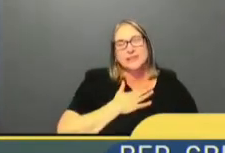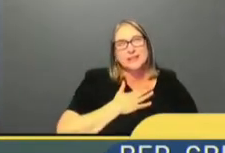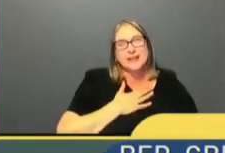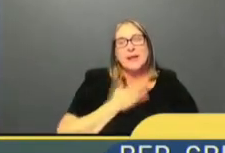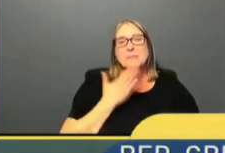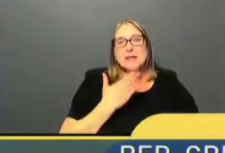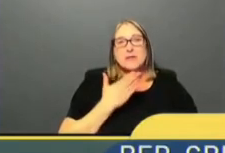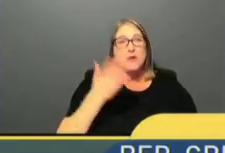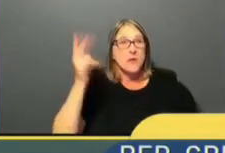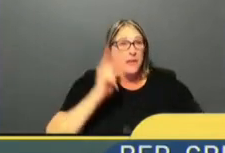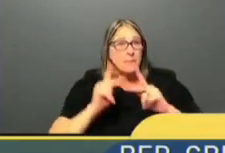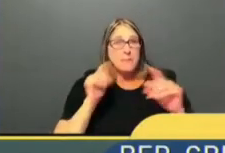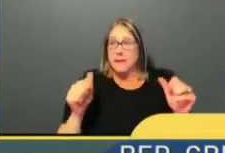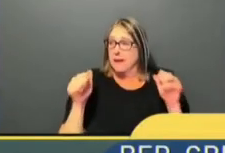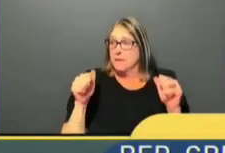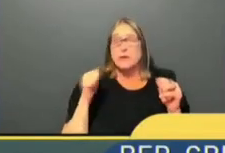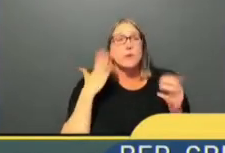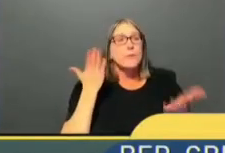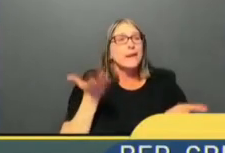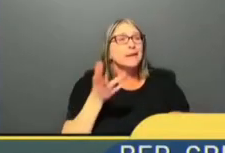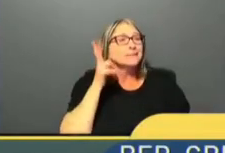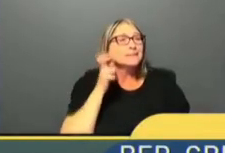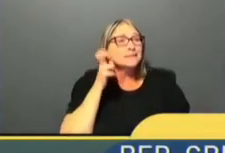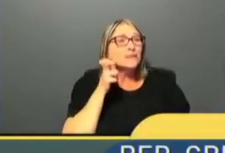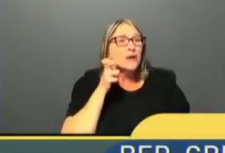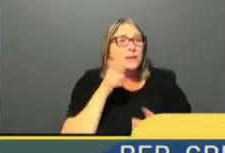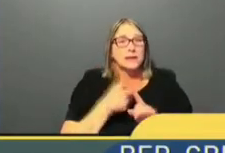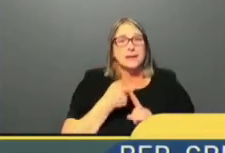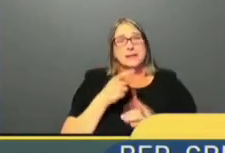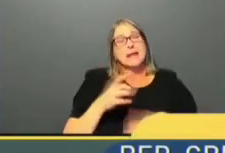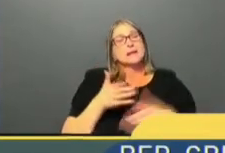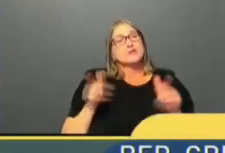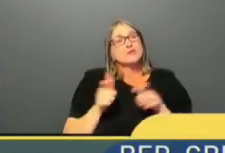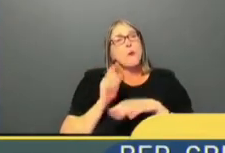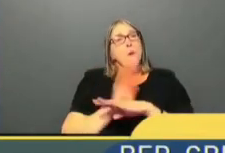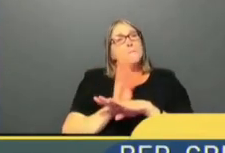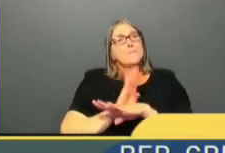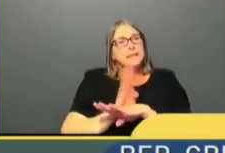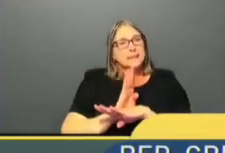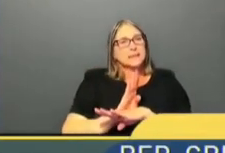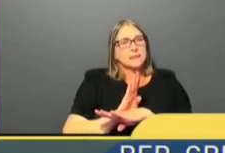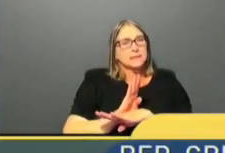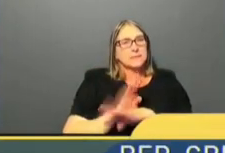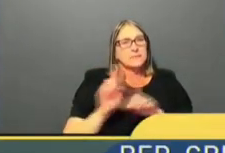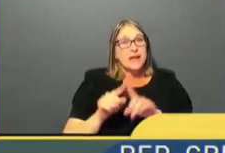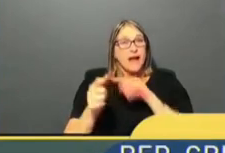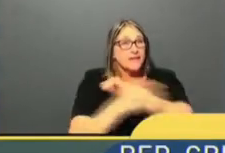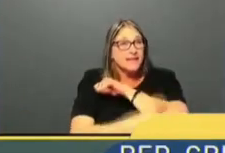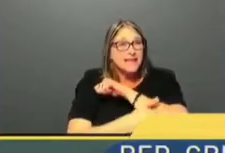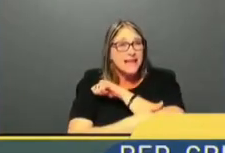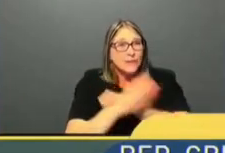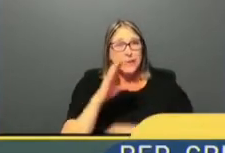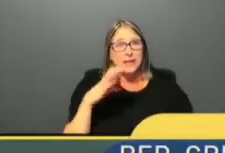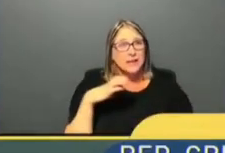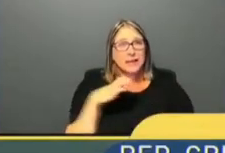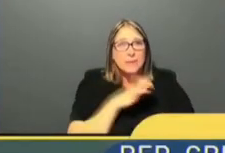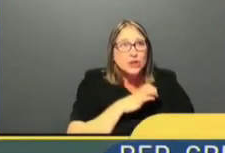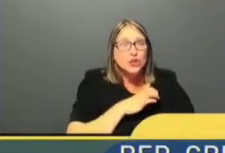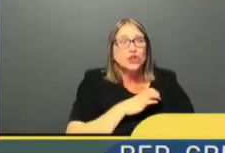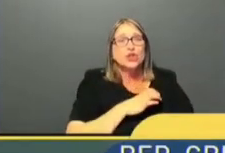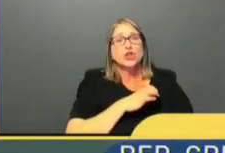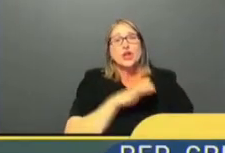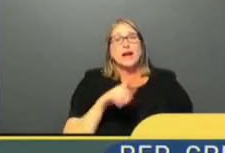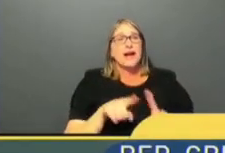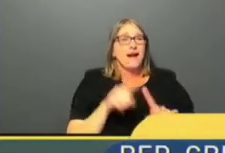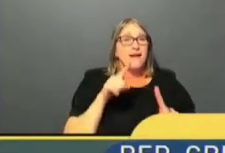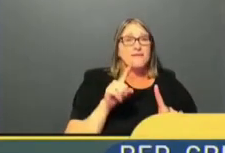behind me, many of which we'll hear from, that bring a small business vantage, that bring the vantage of county commissioner, the vantage of a